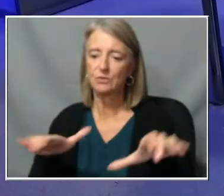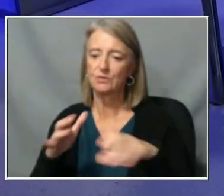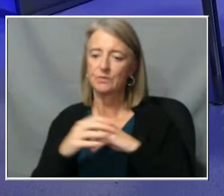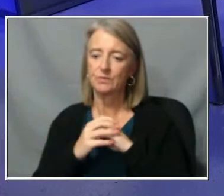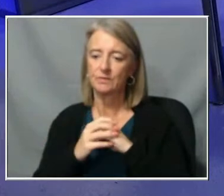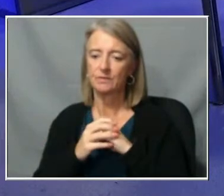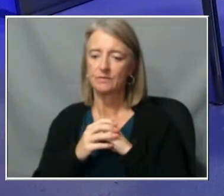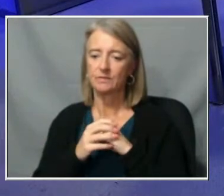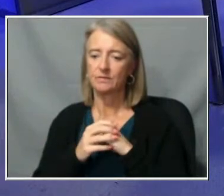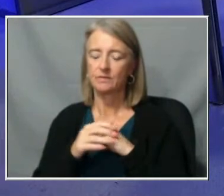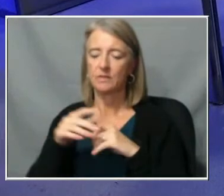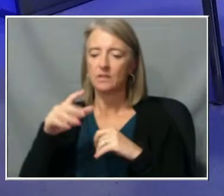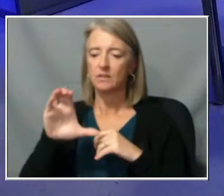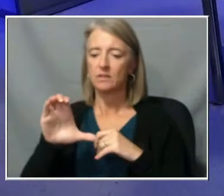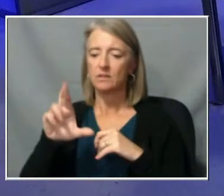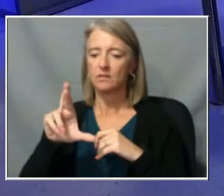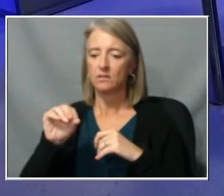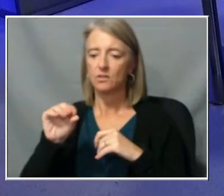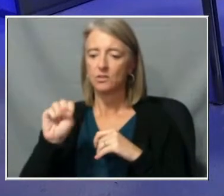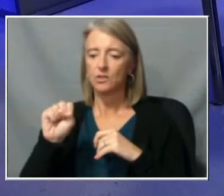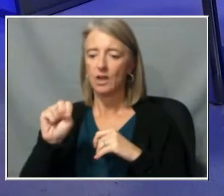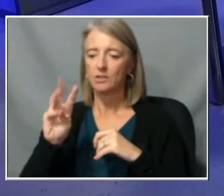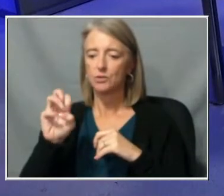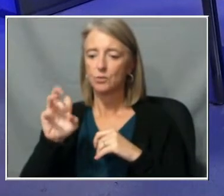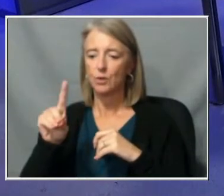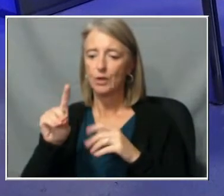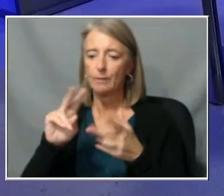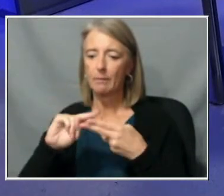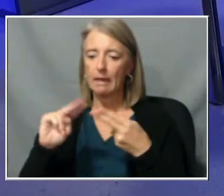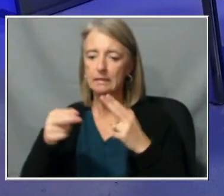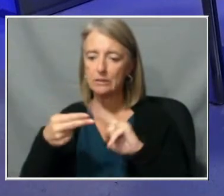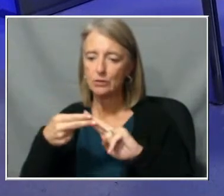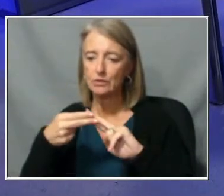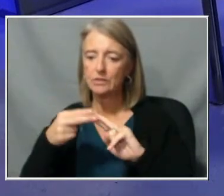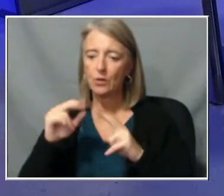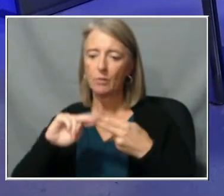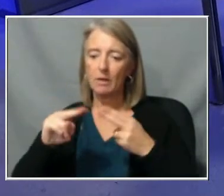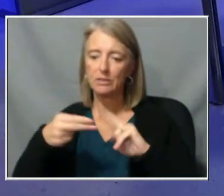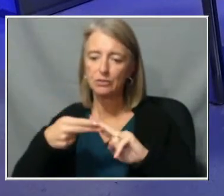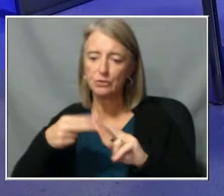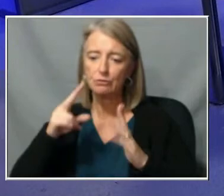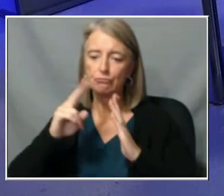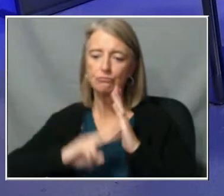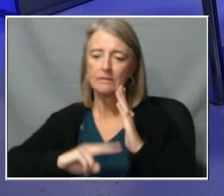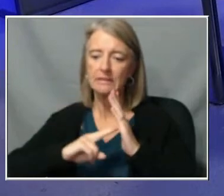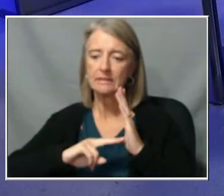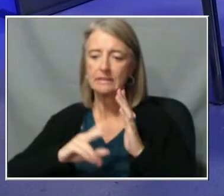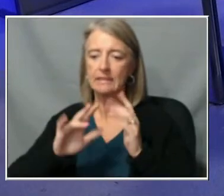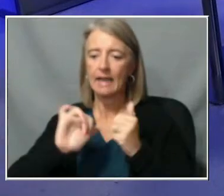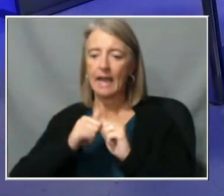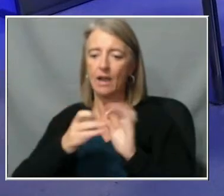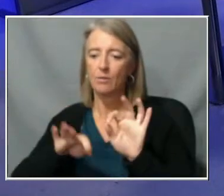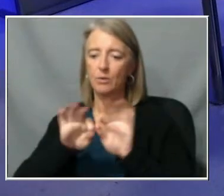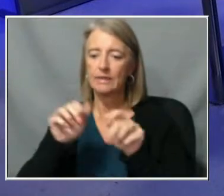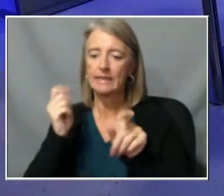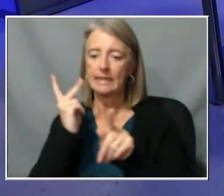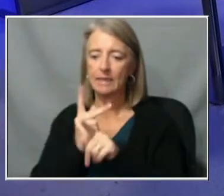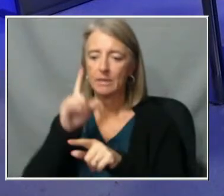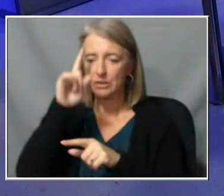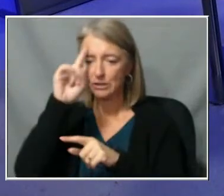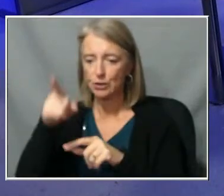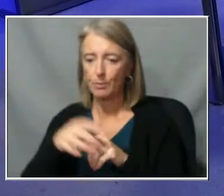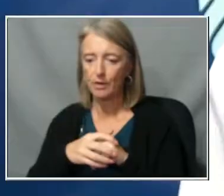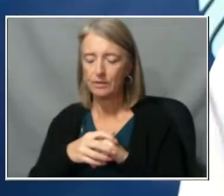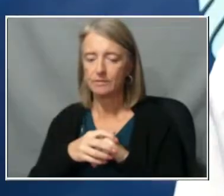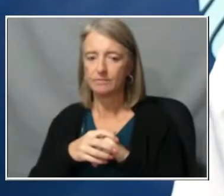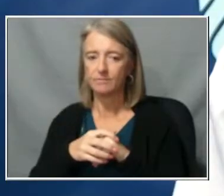crossword puzzles? We talked about reading, but just puzzles, like crossword puzzles, how important are those for keeping us sharp? You know, I think there's a